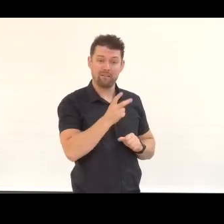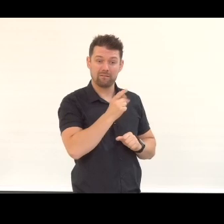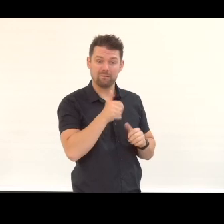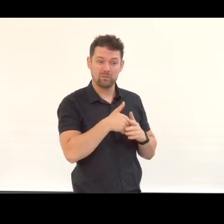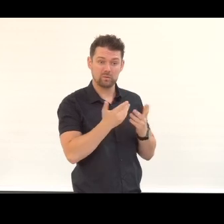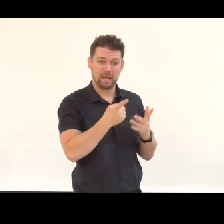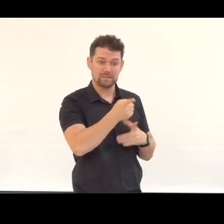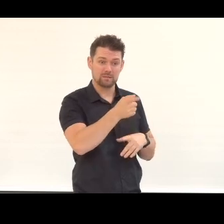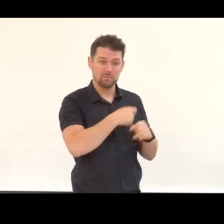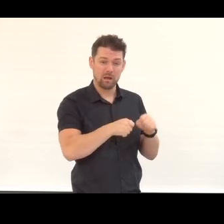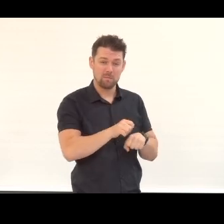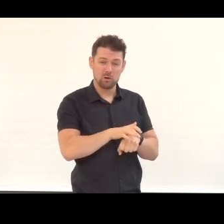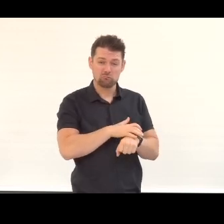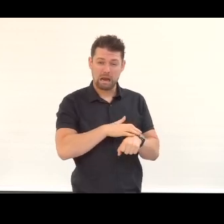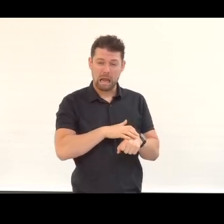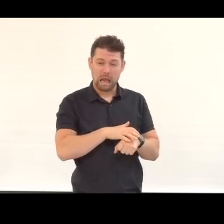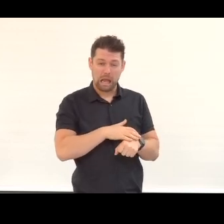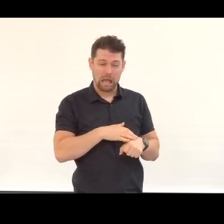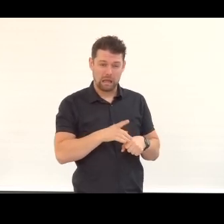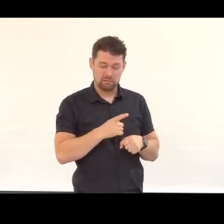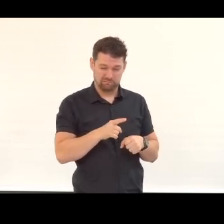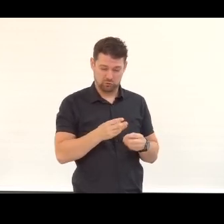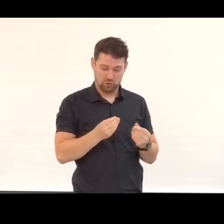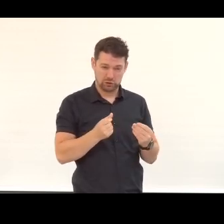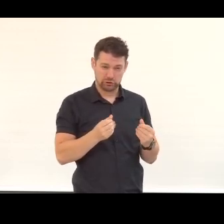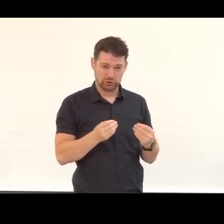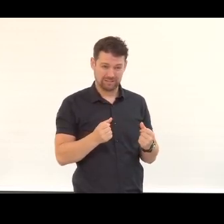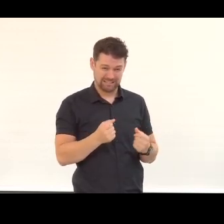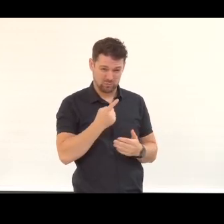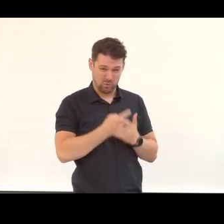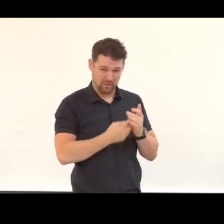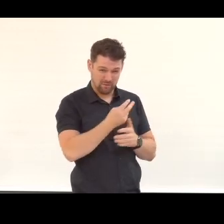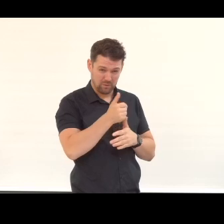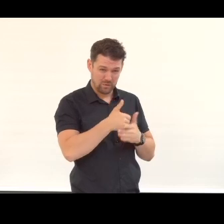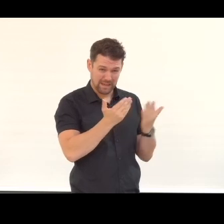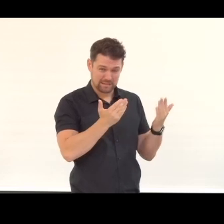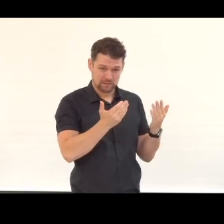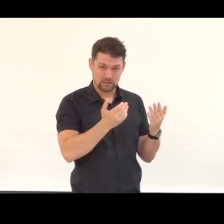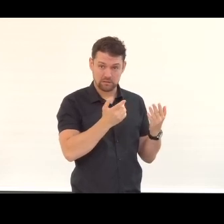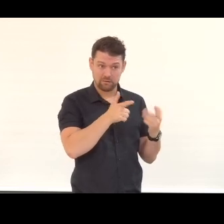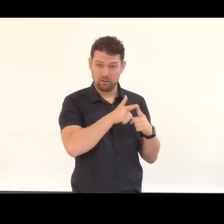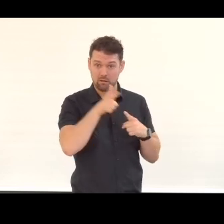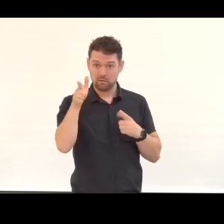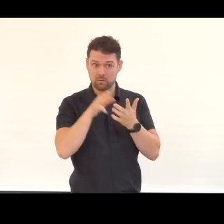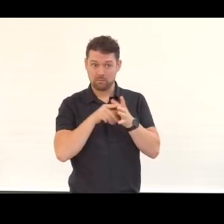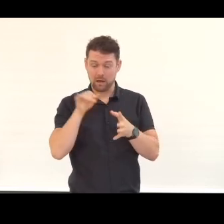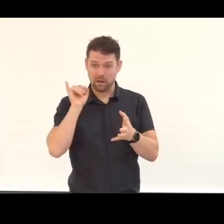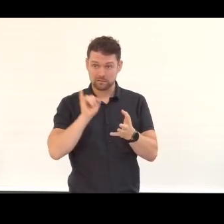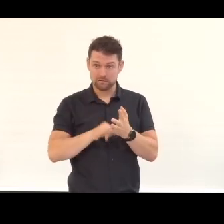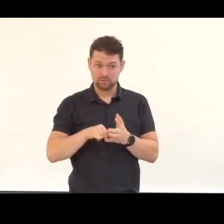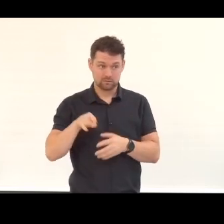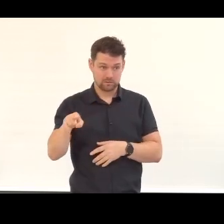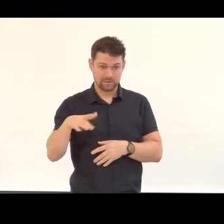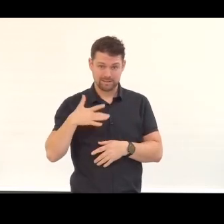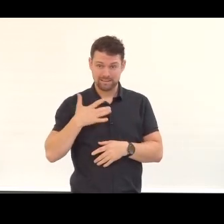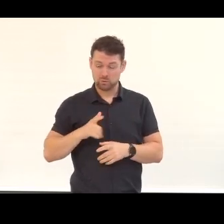They were completely gray, they were full of moon dust. And this was only after a few days. If you go to Mars, you probably will need to use